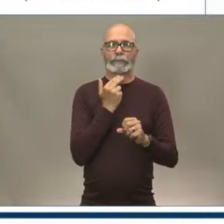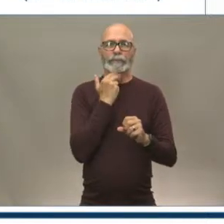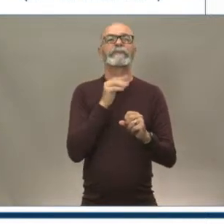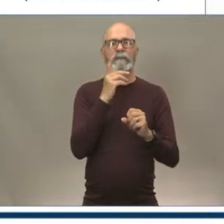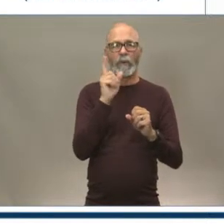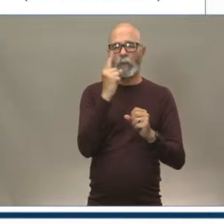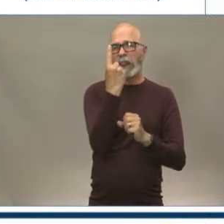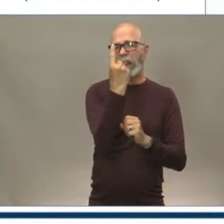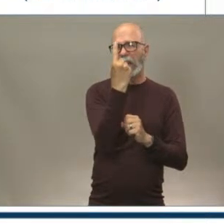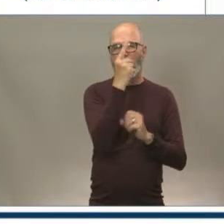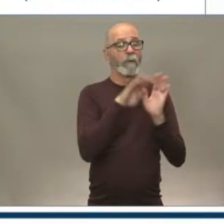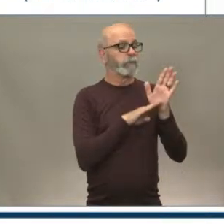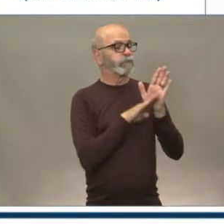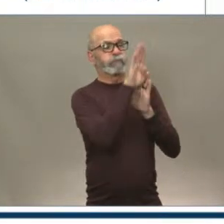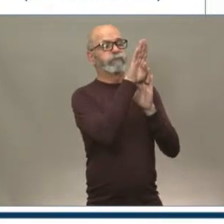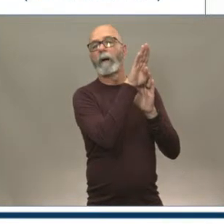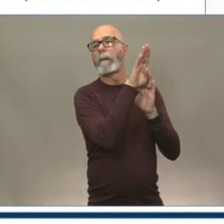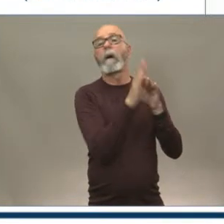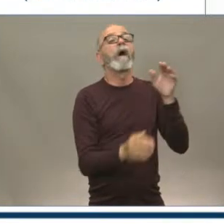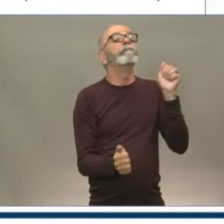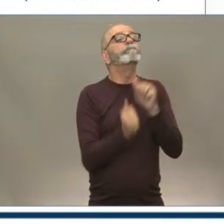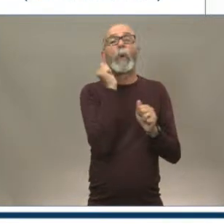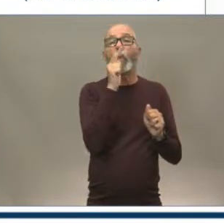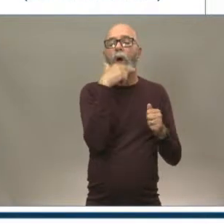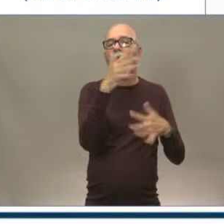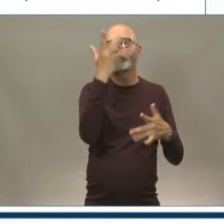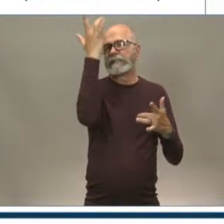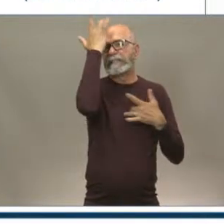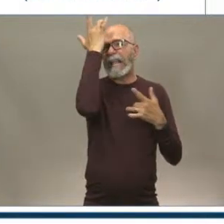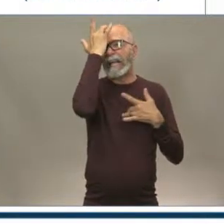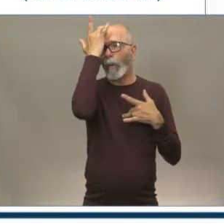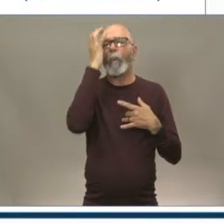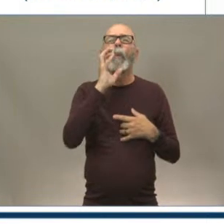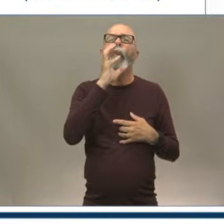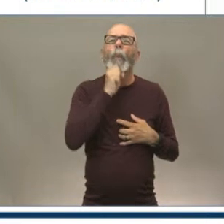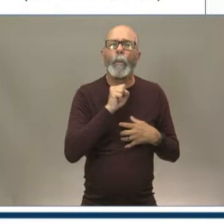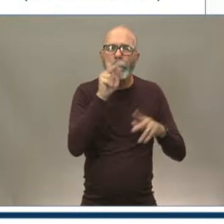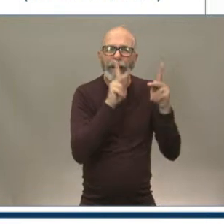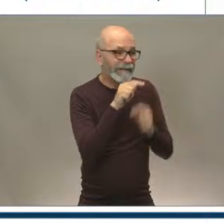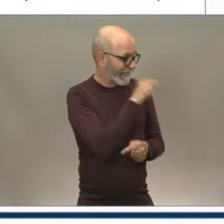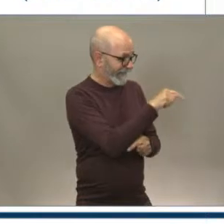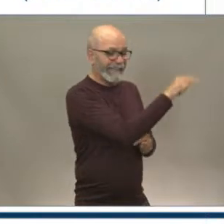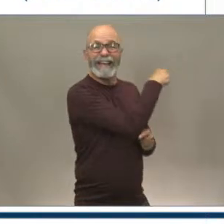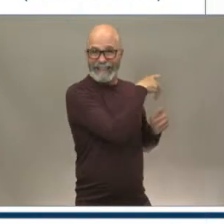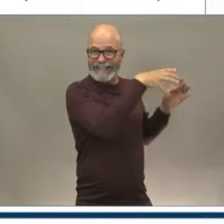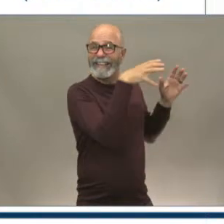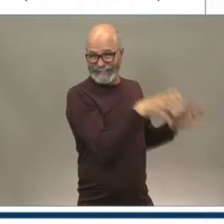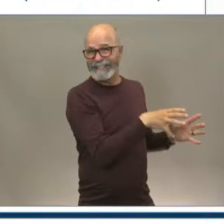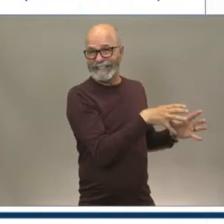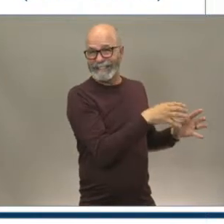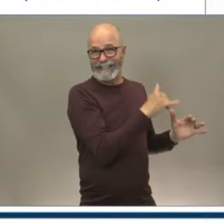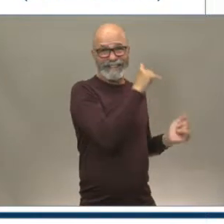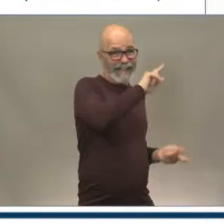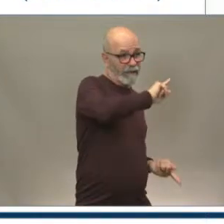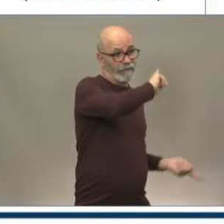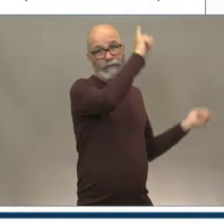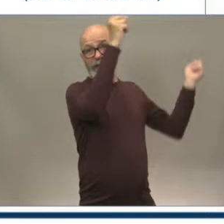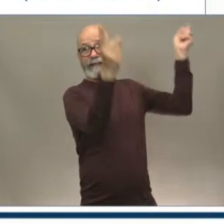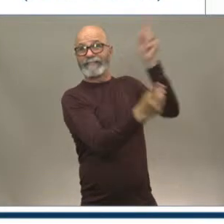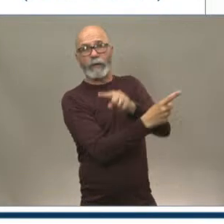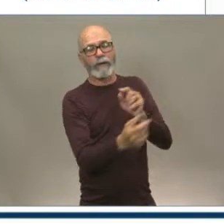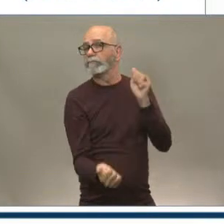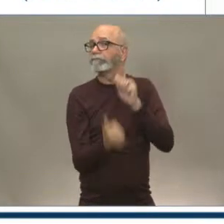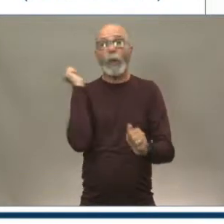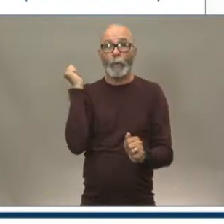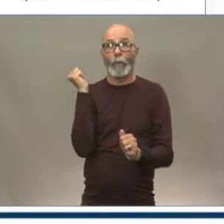the cases were older Nova Scotians, and this was true across Canada. The majority of our cases this time are in the